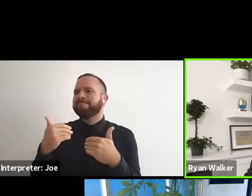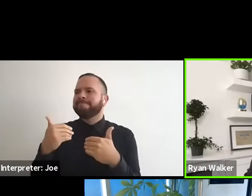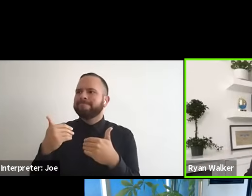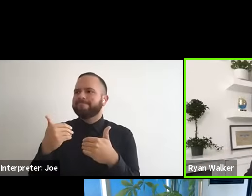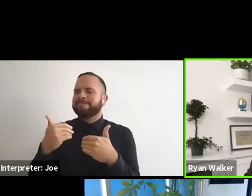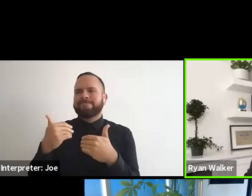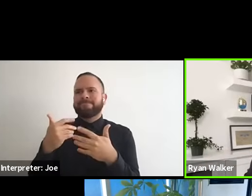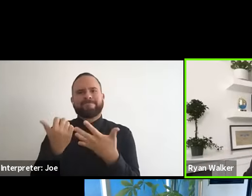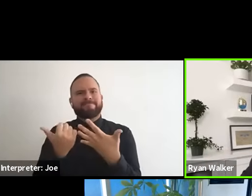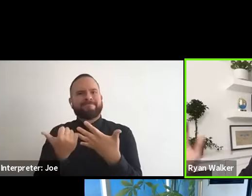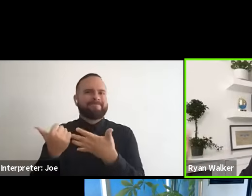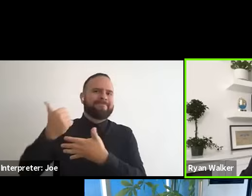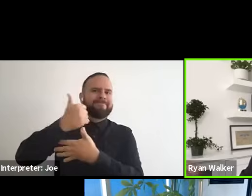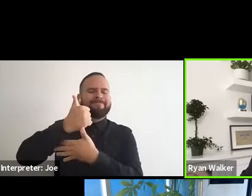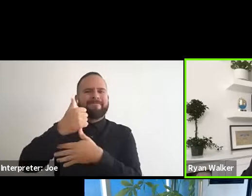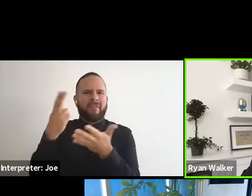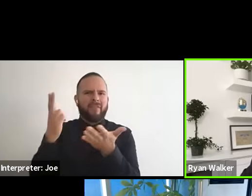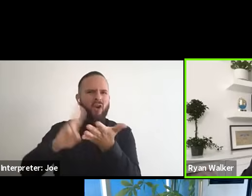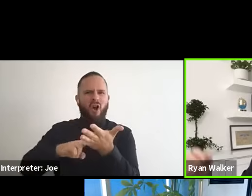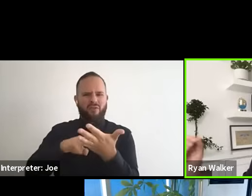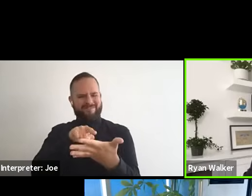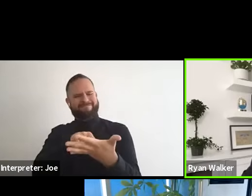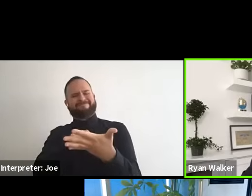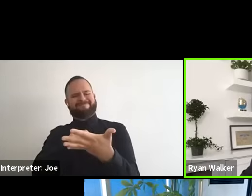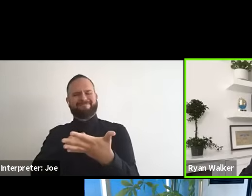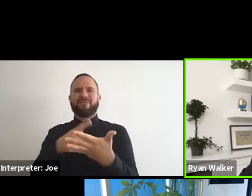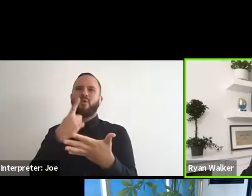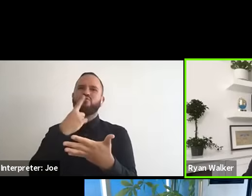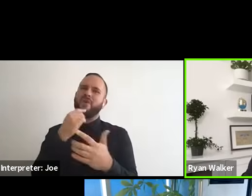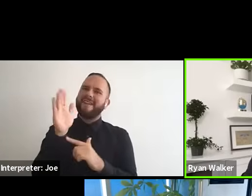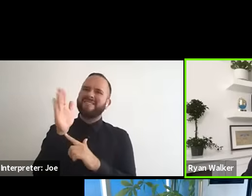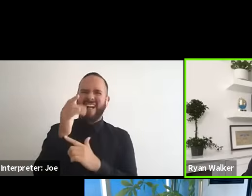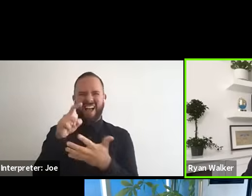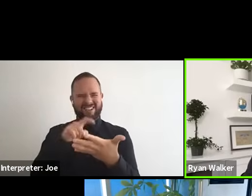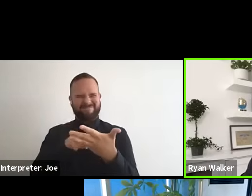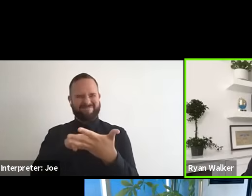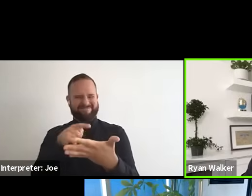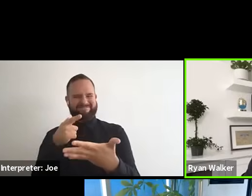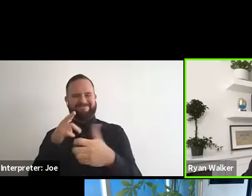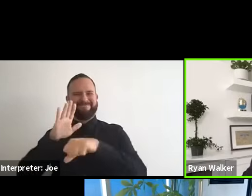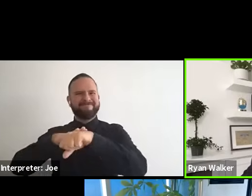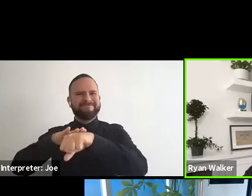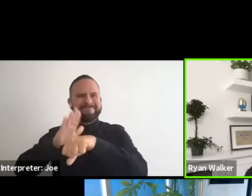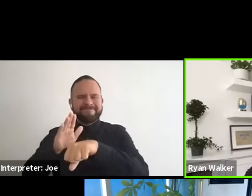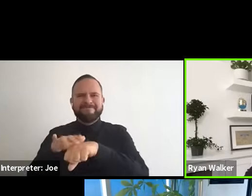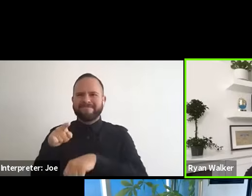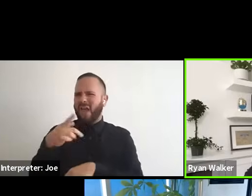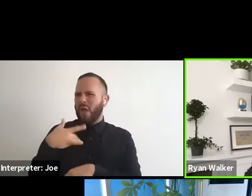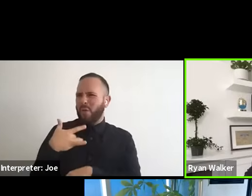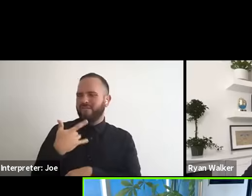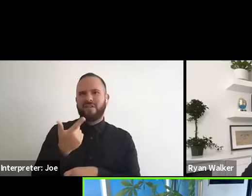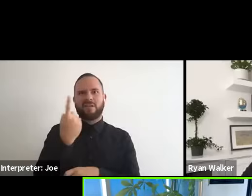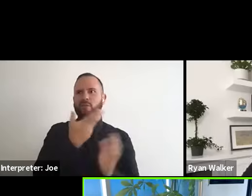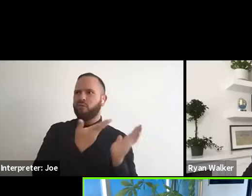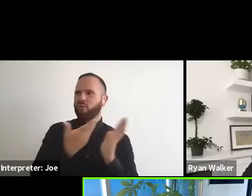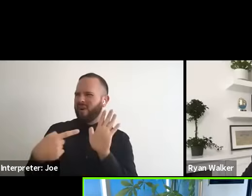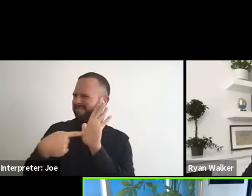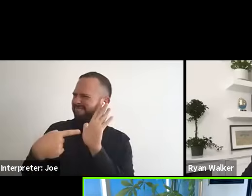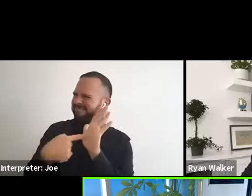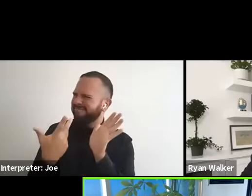contracts that is a big red flag that maybe new talent comes and brings to you on a most consistent basis? Well, I